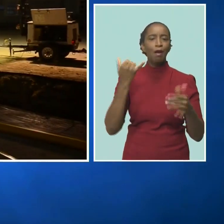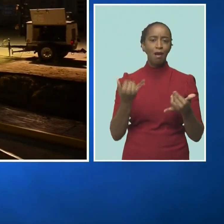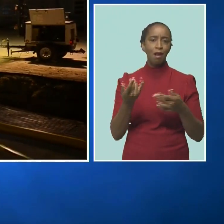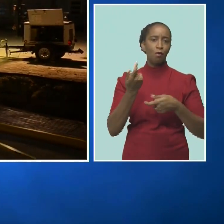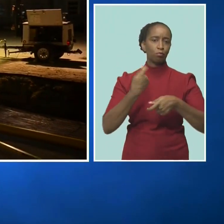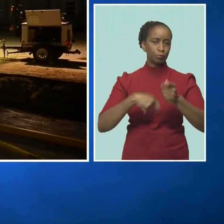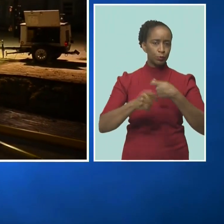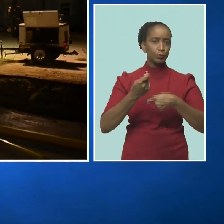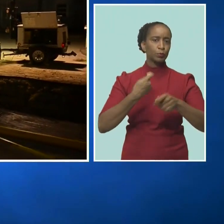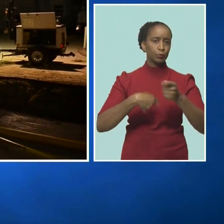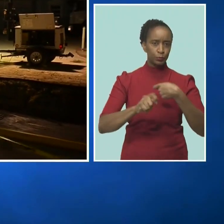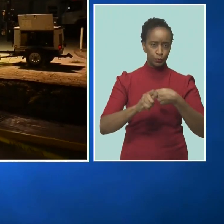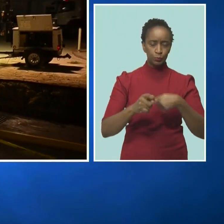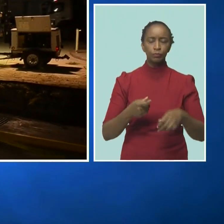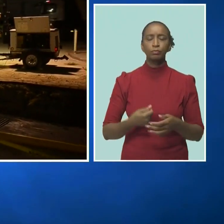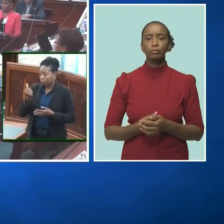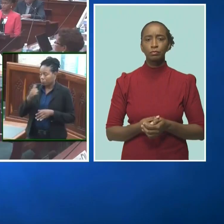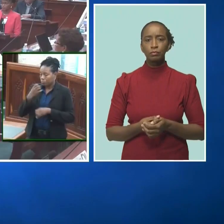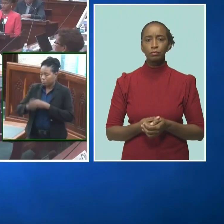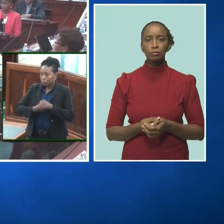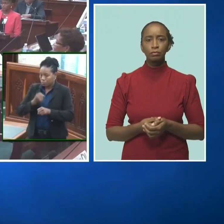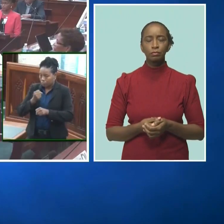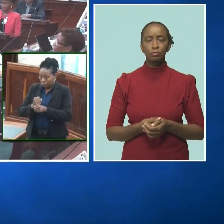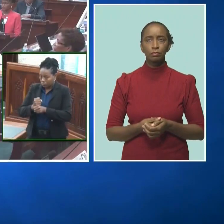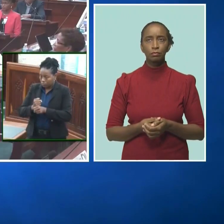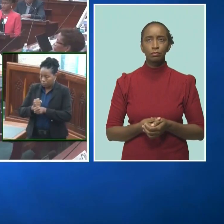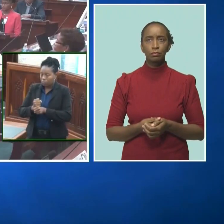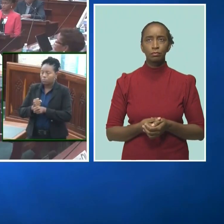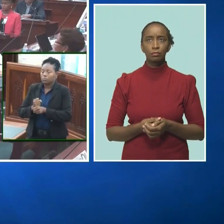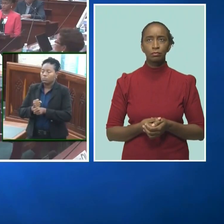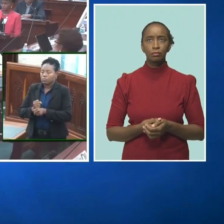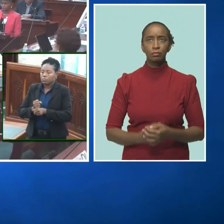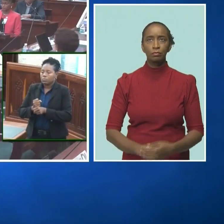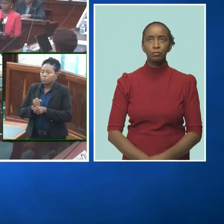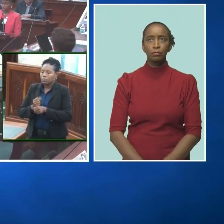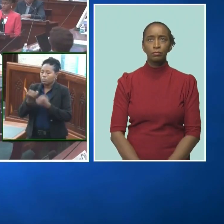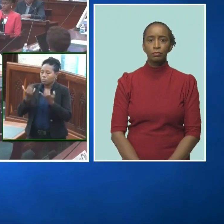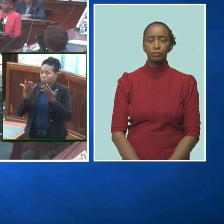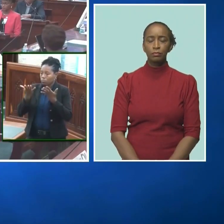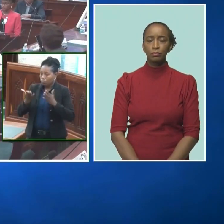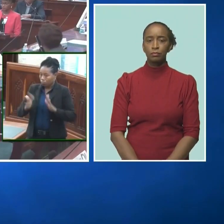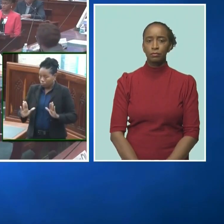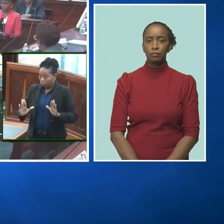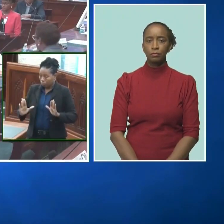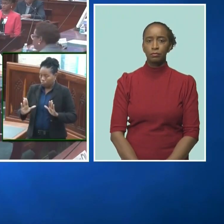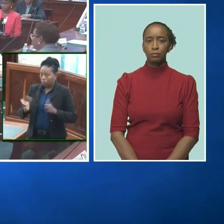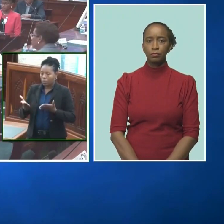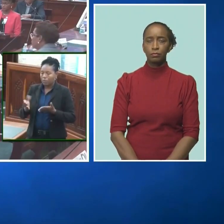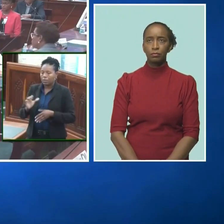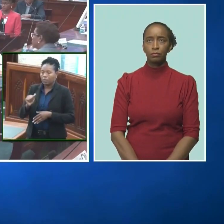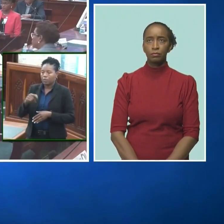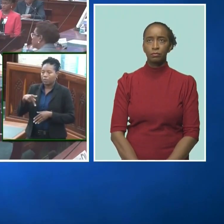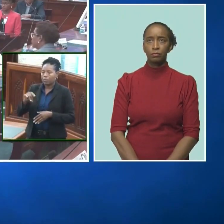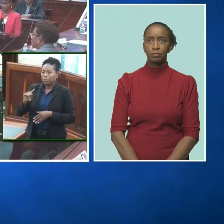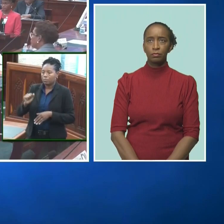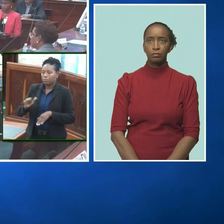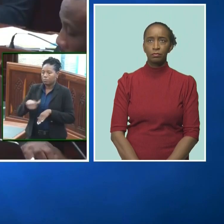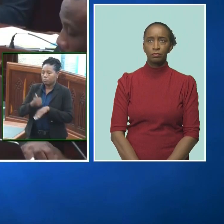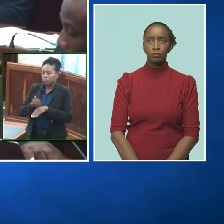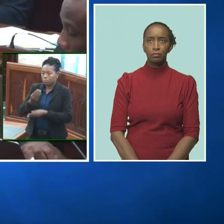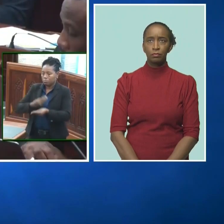important capital works program. We've actually just completed a capital mains replacement and expansion